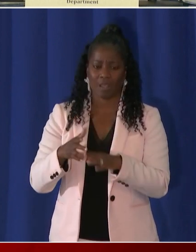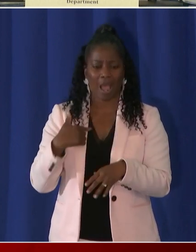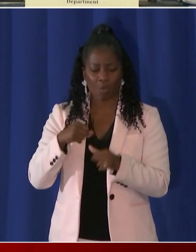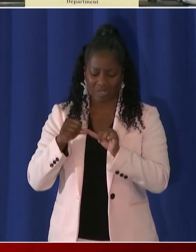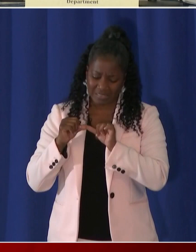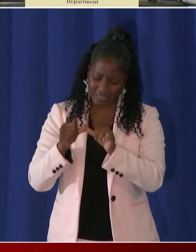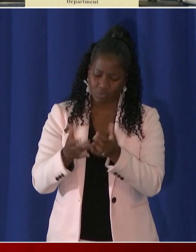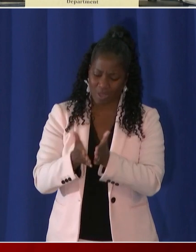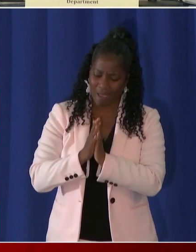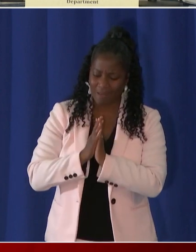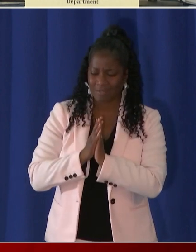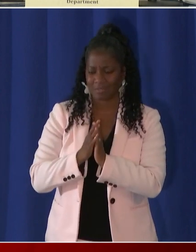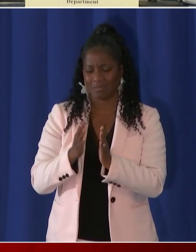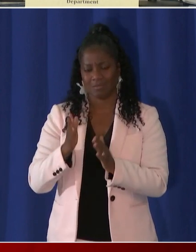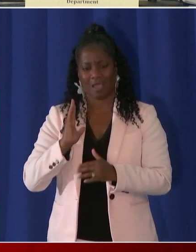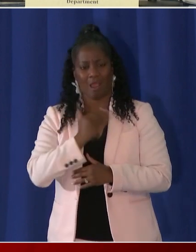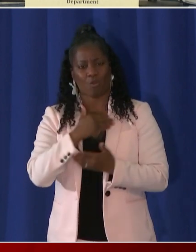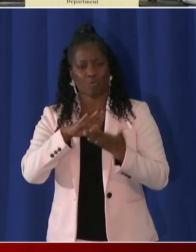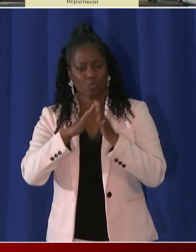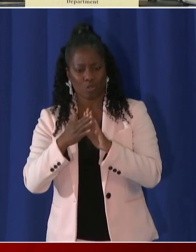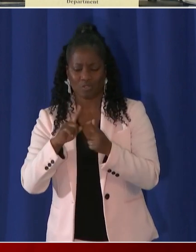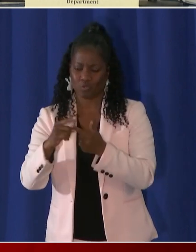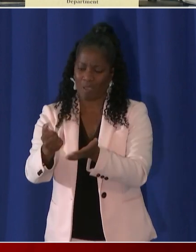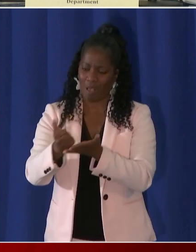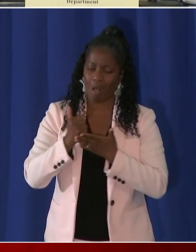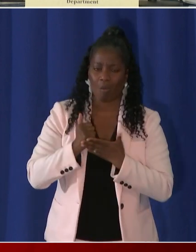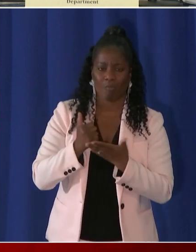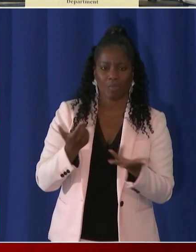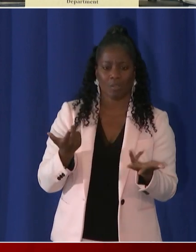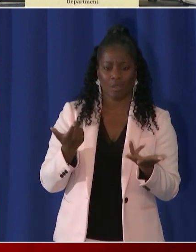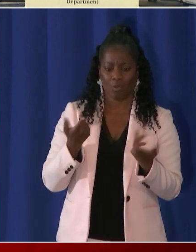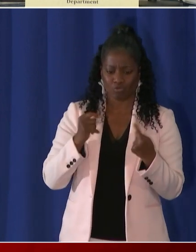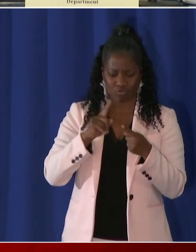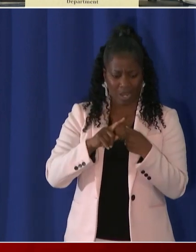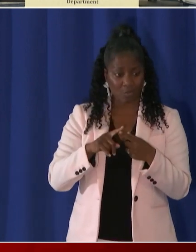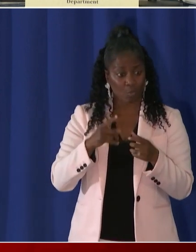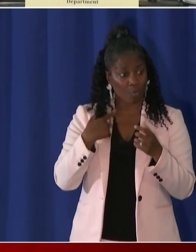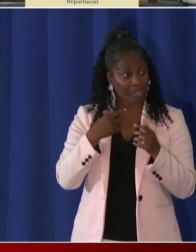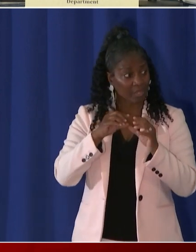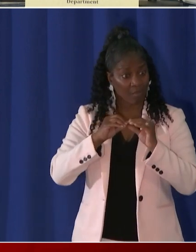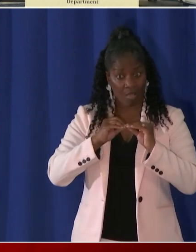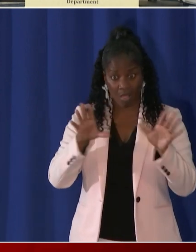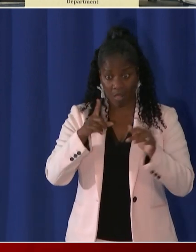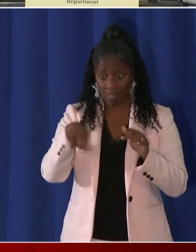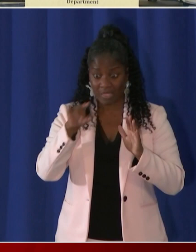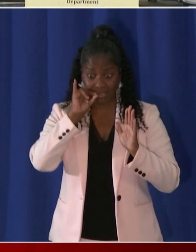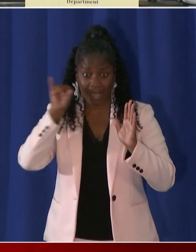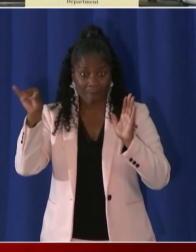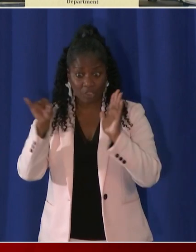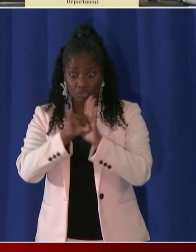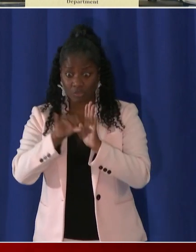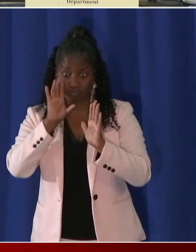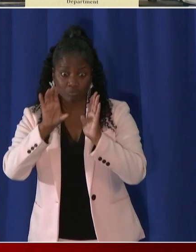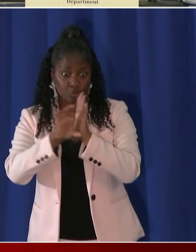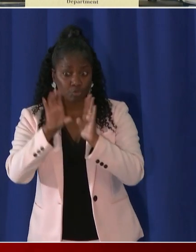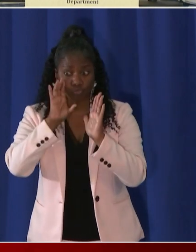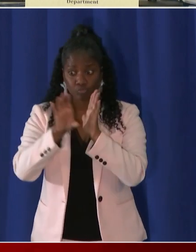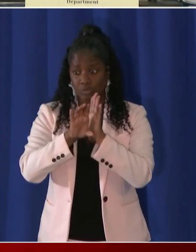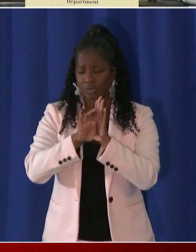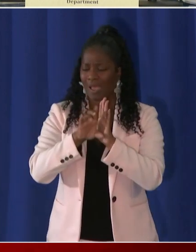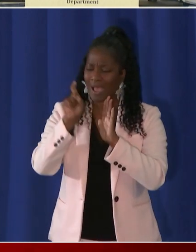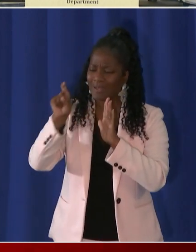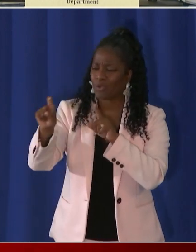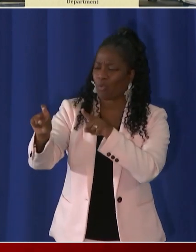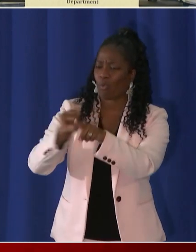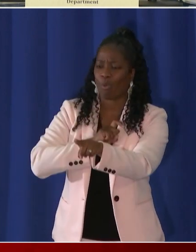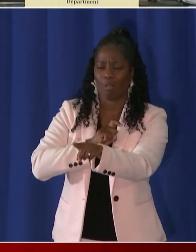and assistance as we try to bring these violent cases to closure. When we release these images, we need people calling in. You have heard me say